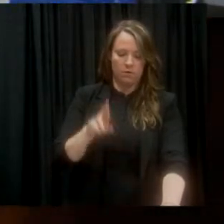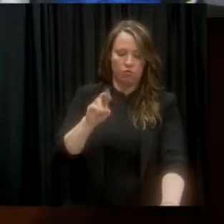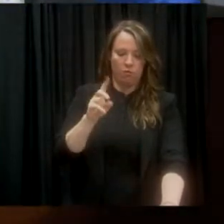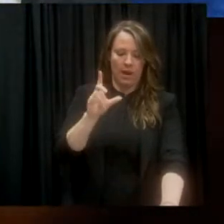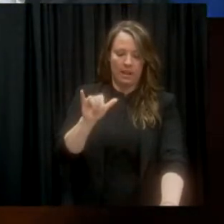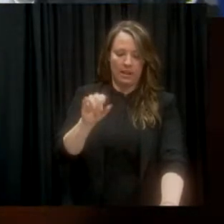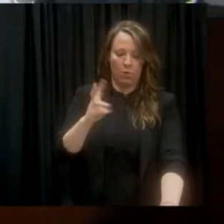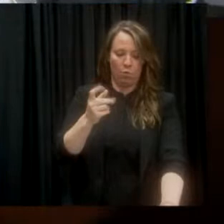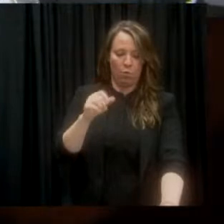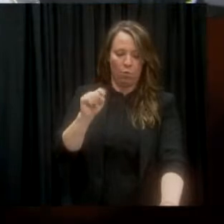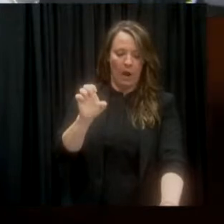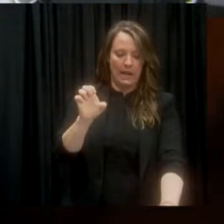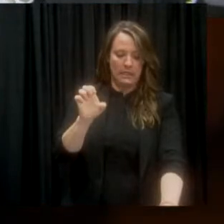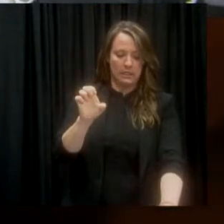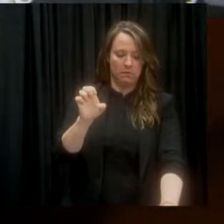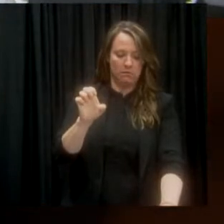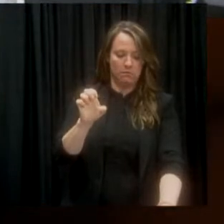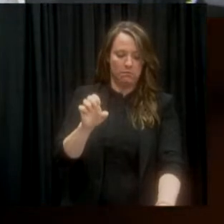Riley White.